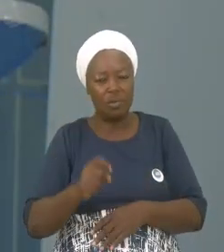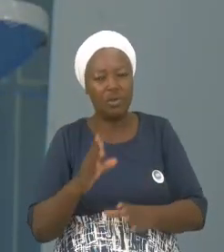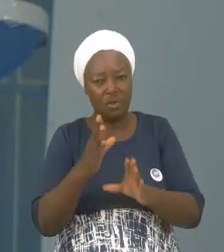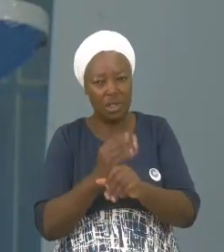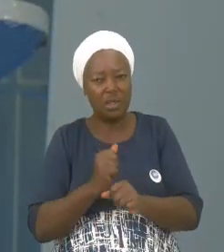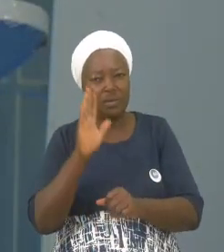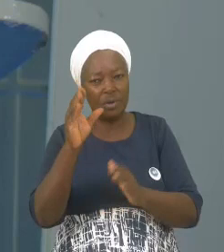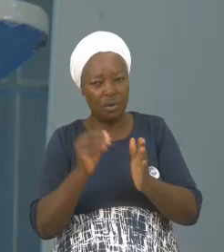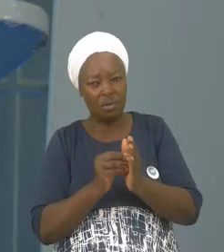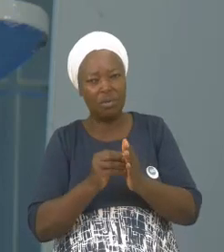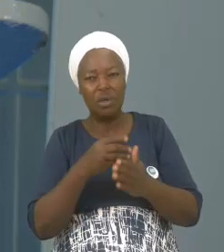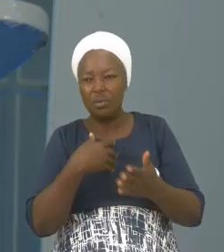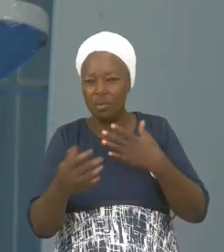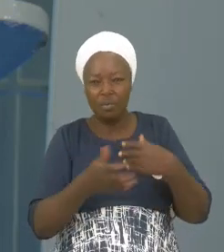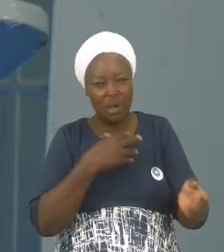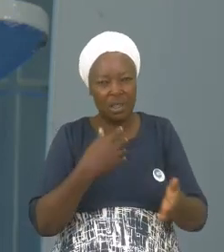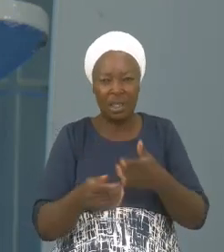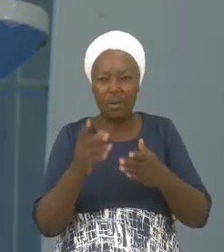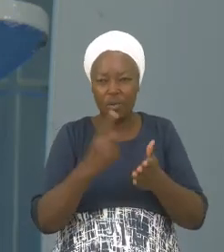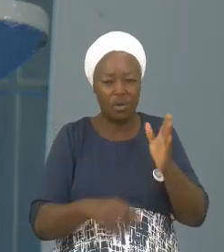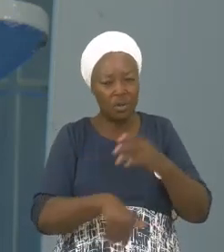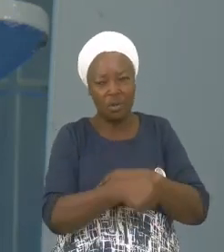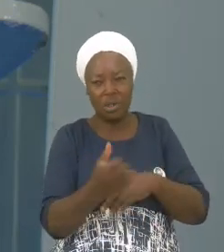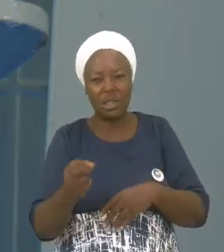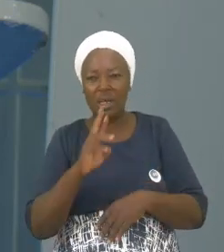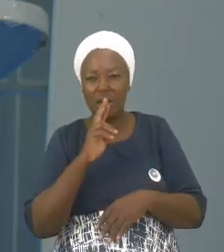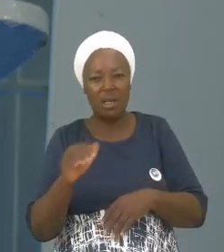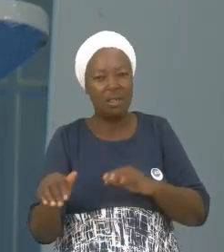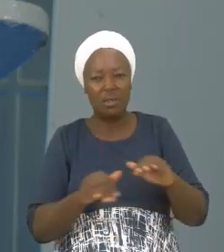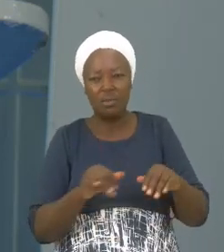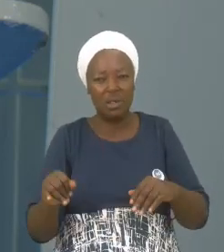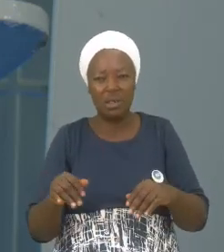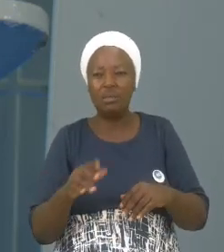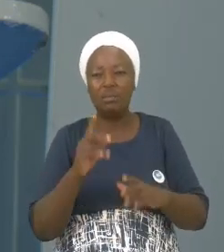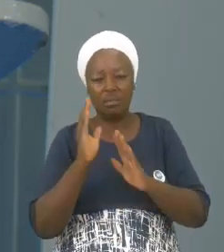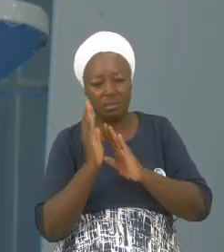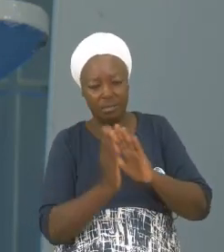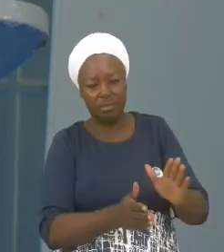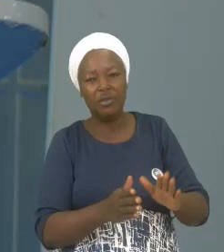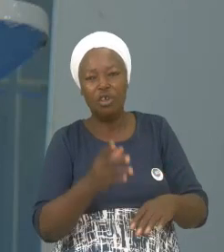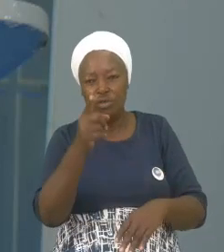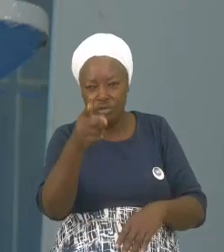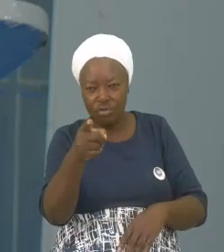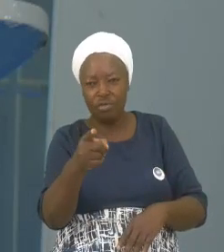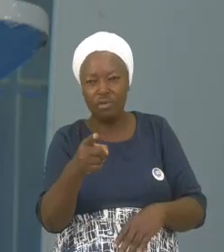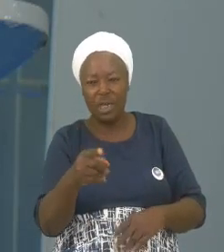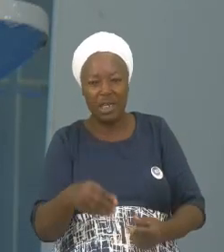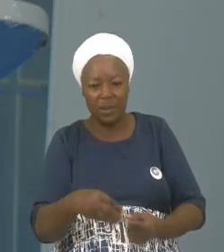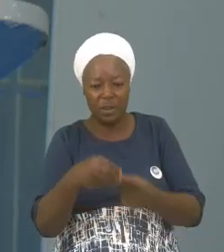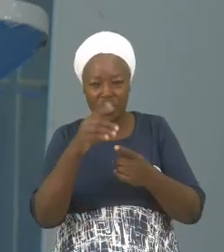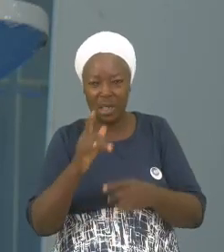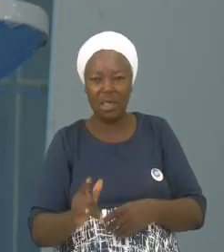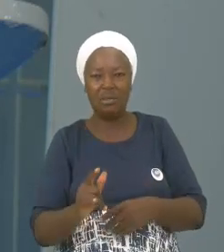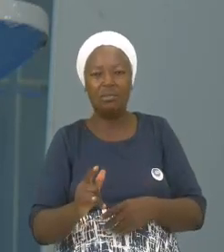Yes, on my right hand side. Are we true? Towards the youth hall and the main auditorium in front of the main auditorium